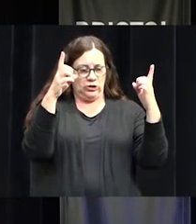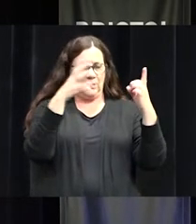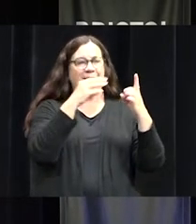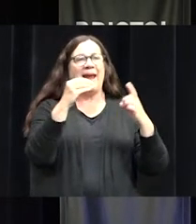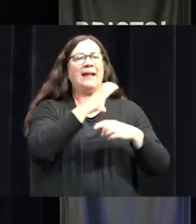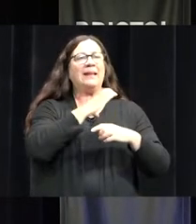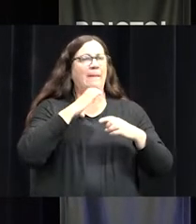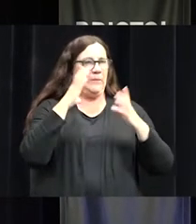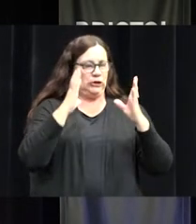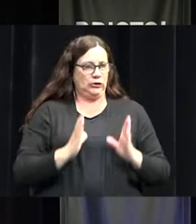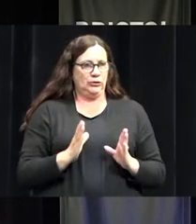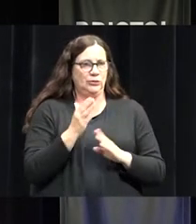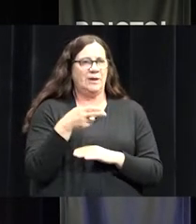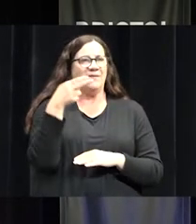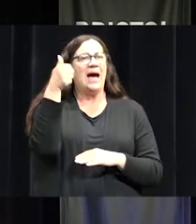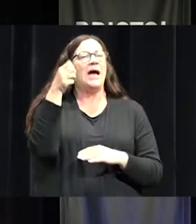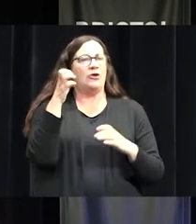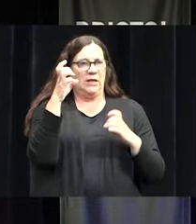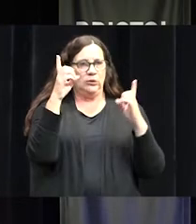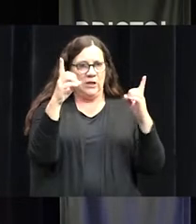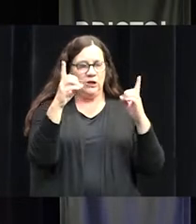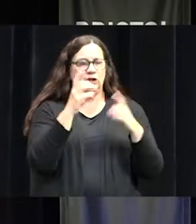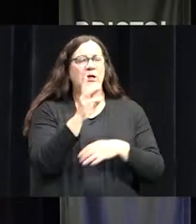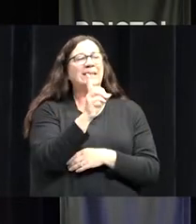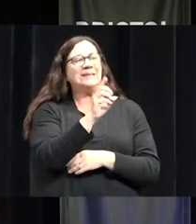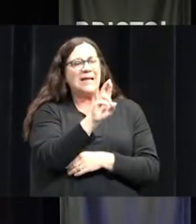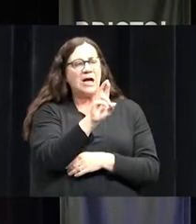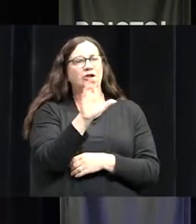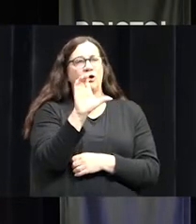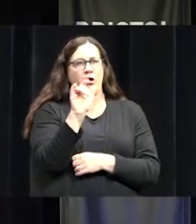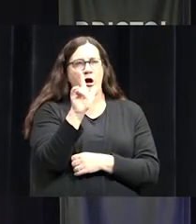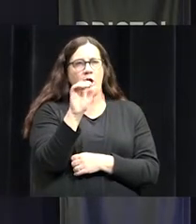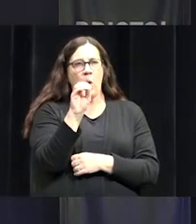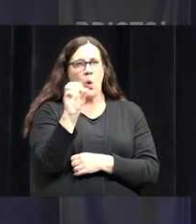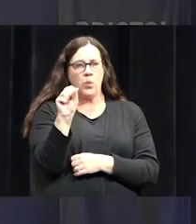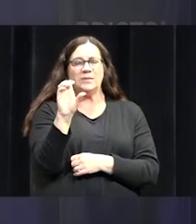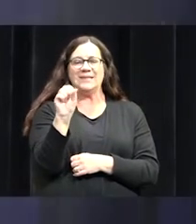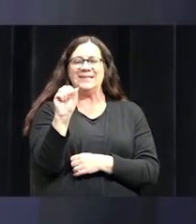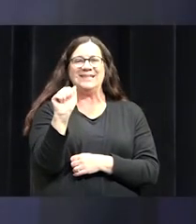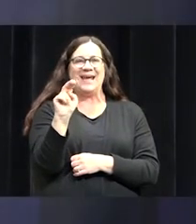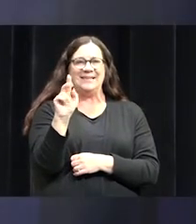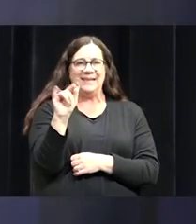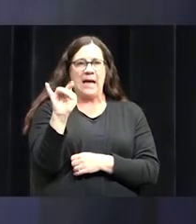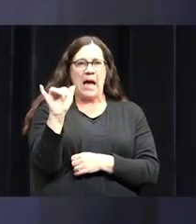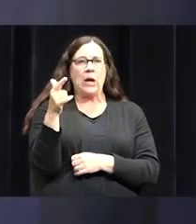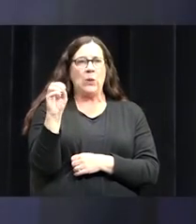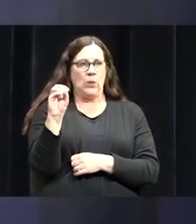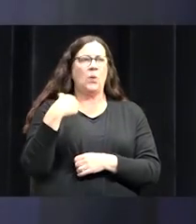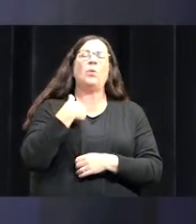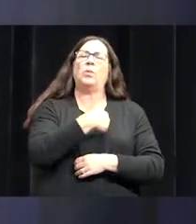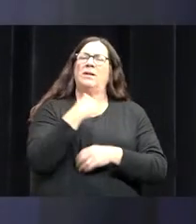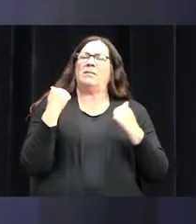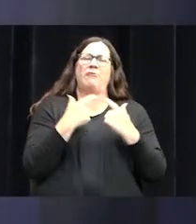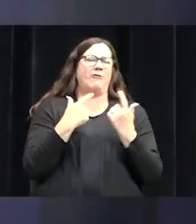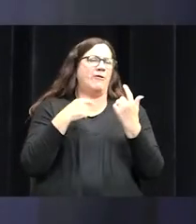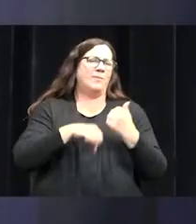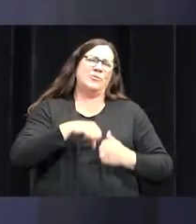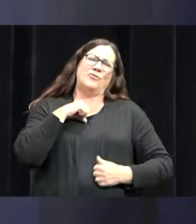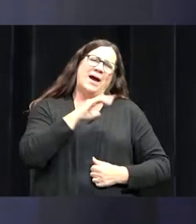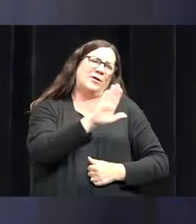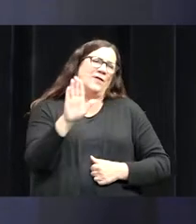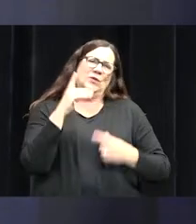and the commissioner of higher education dr carlos santiago we are all proud of your